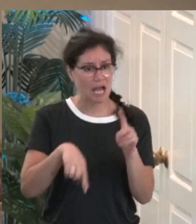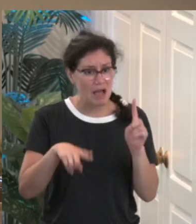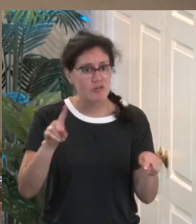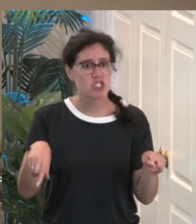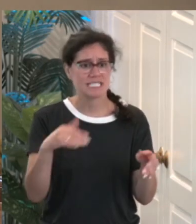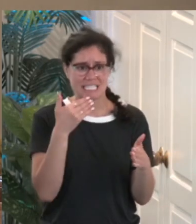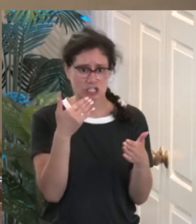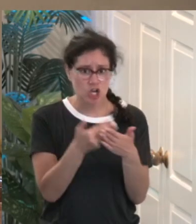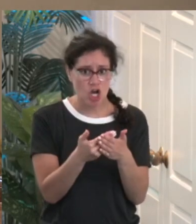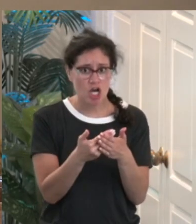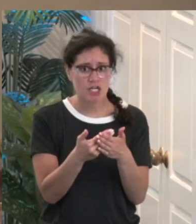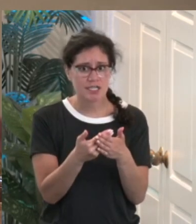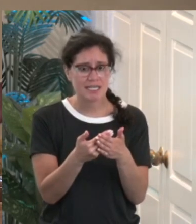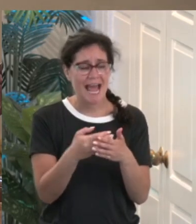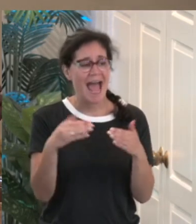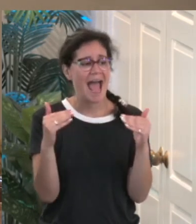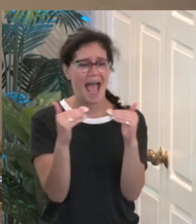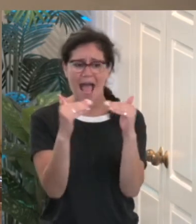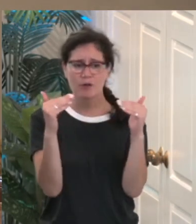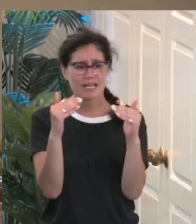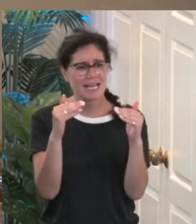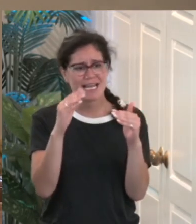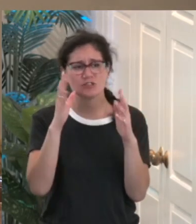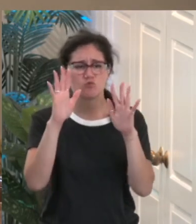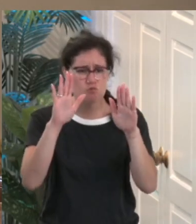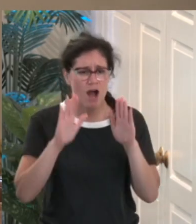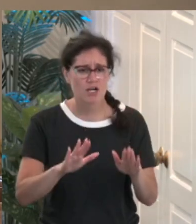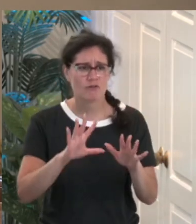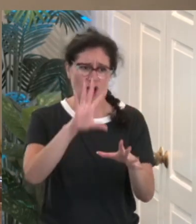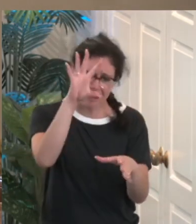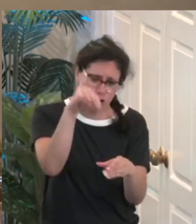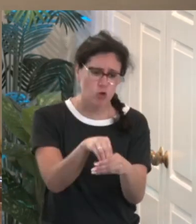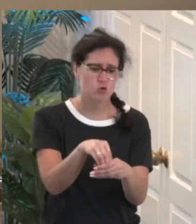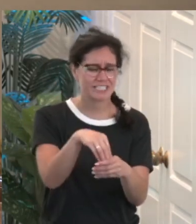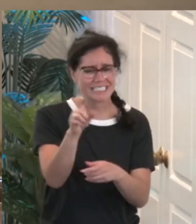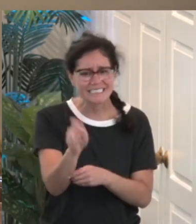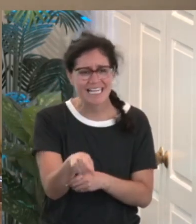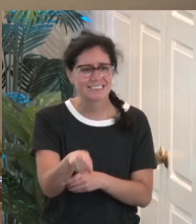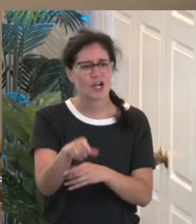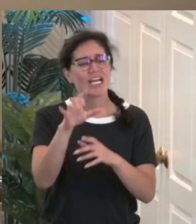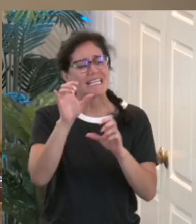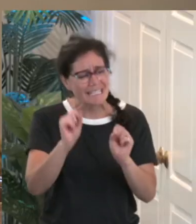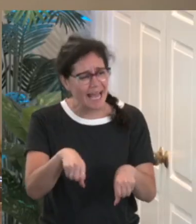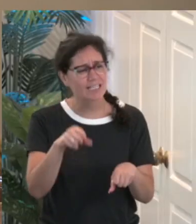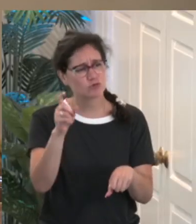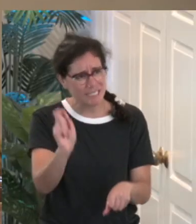is wonderful. Inclusion is necessary. We need to have that.